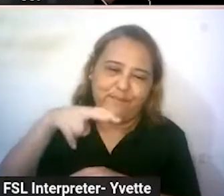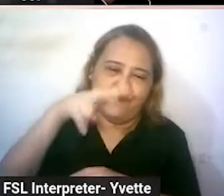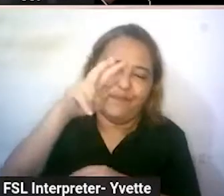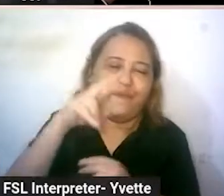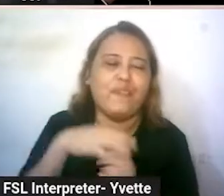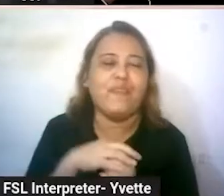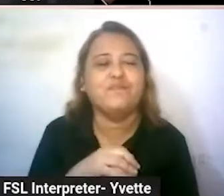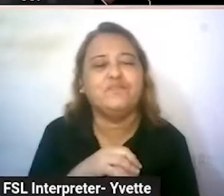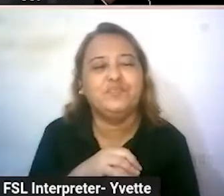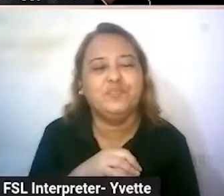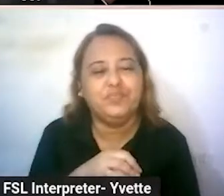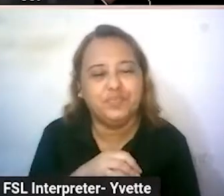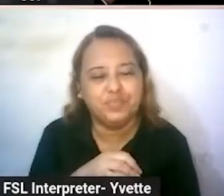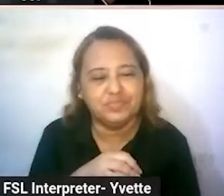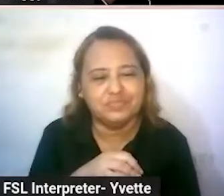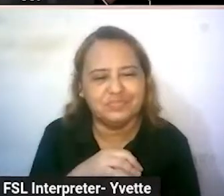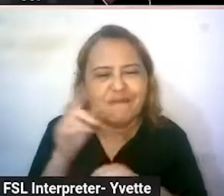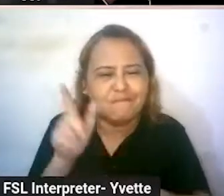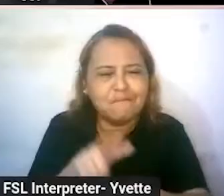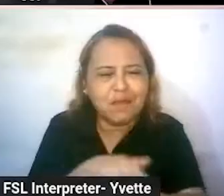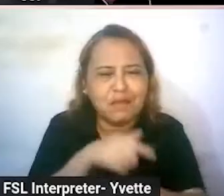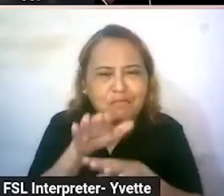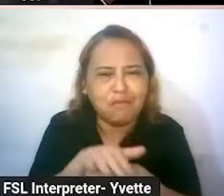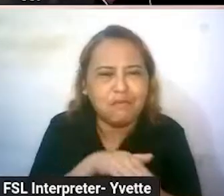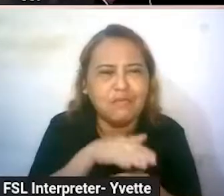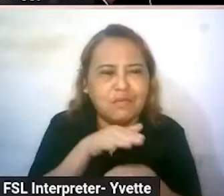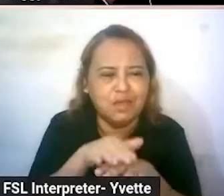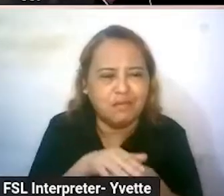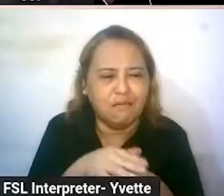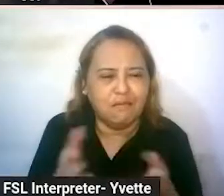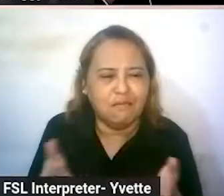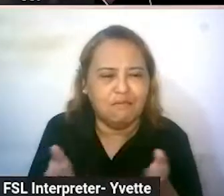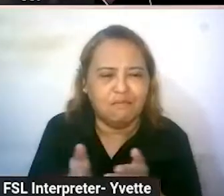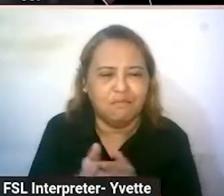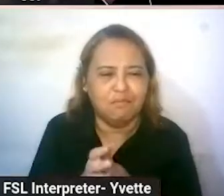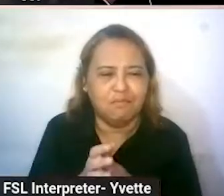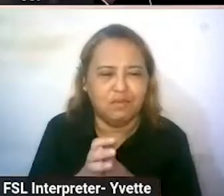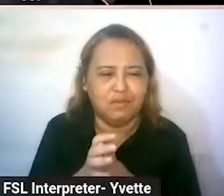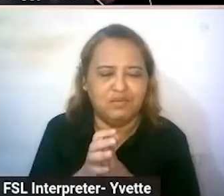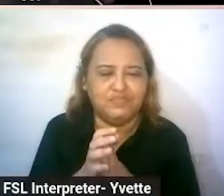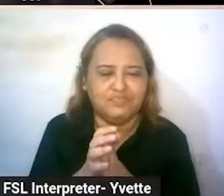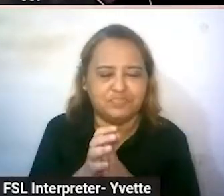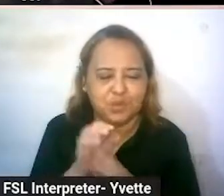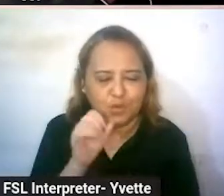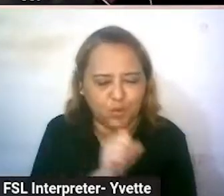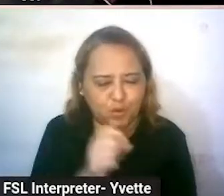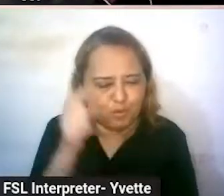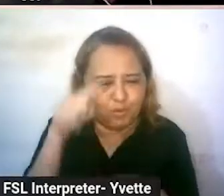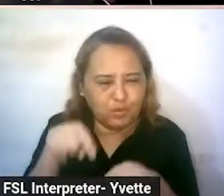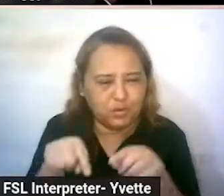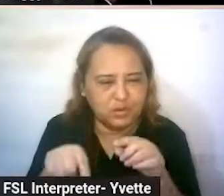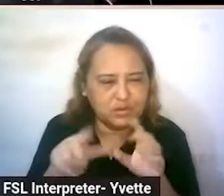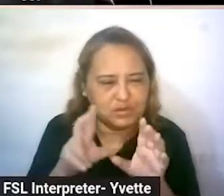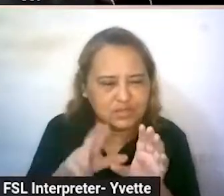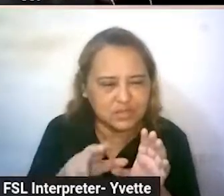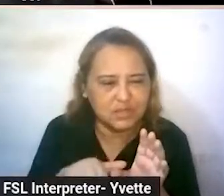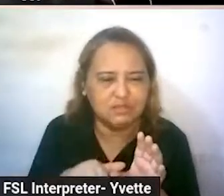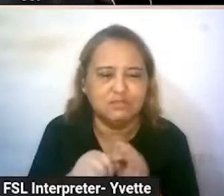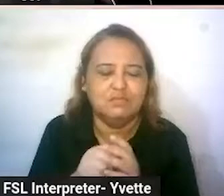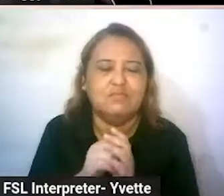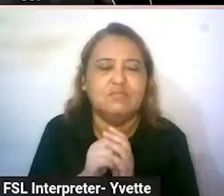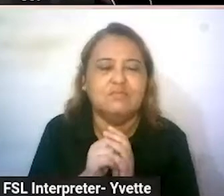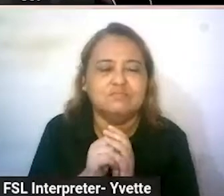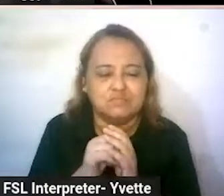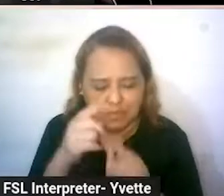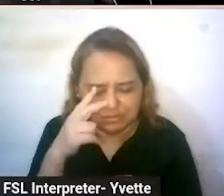pa, dial-up pa yung connection nun. And then, sabi ko, work for the disabled, sabi kong ganun. And then, may Yahoo group doon